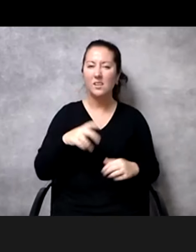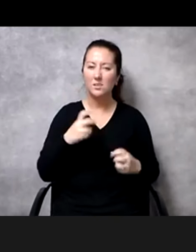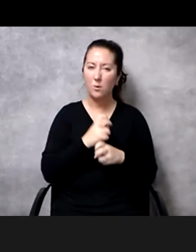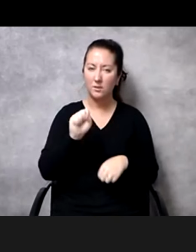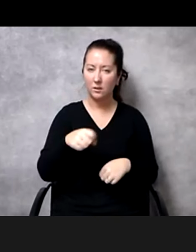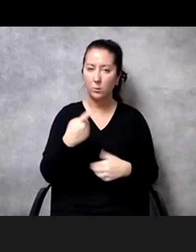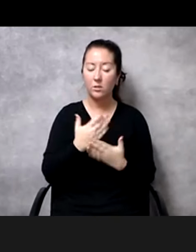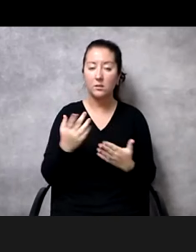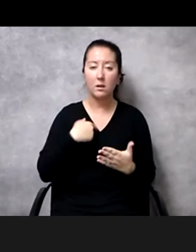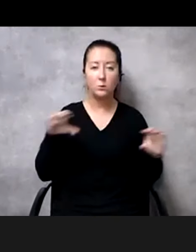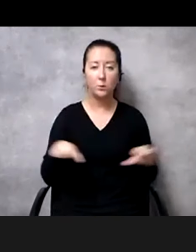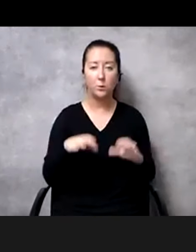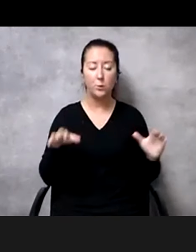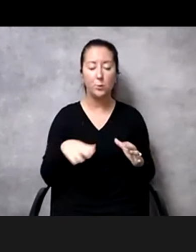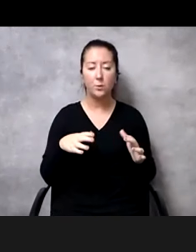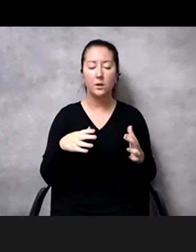again,